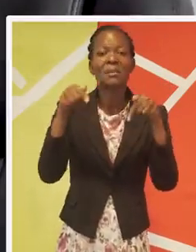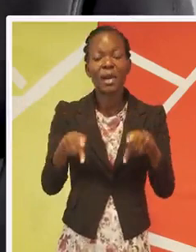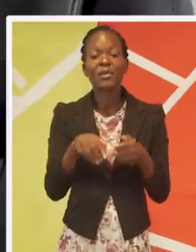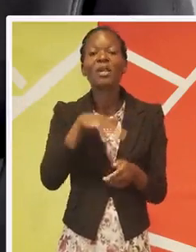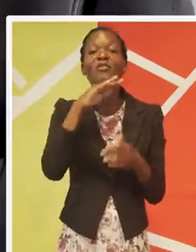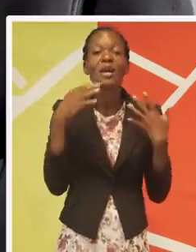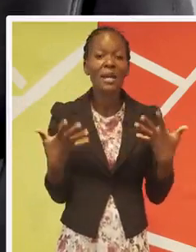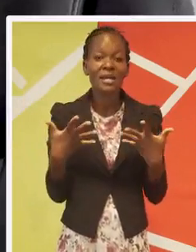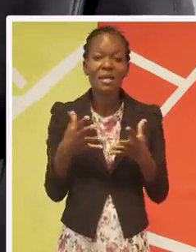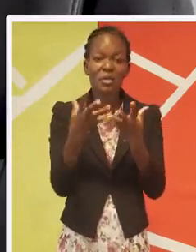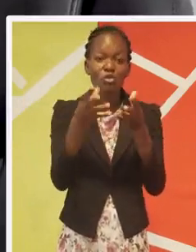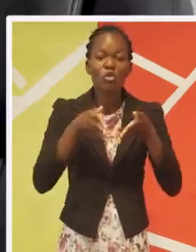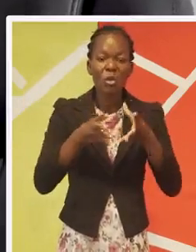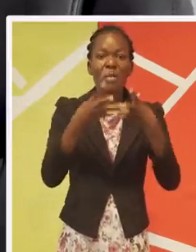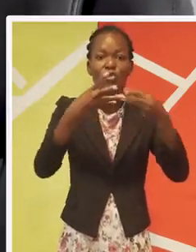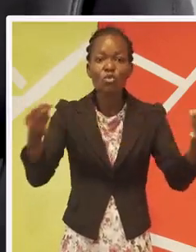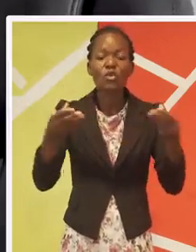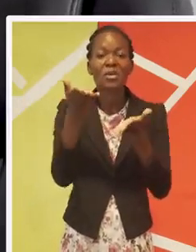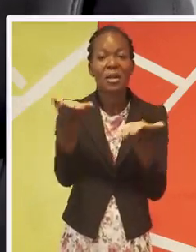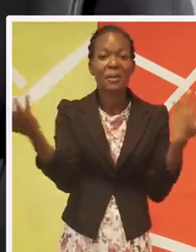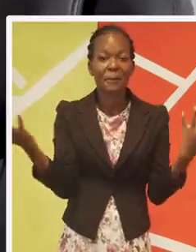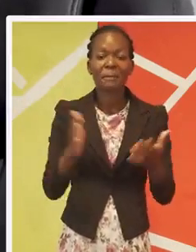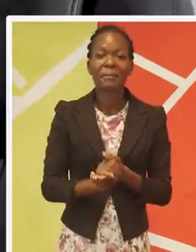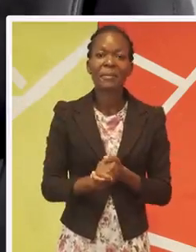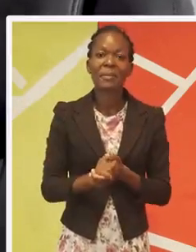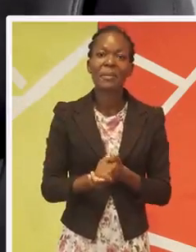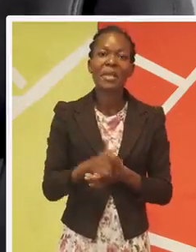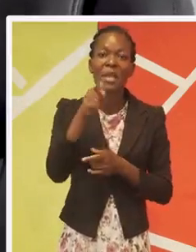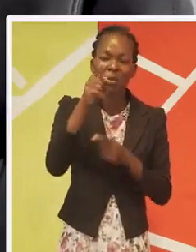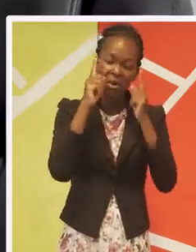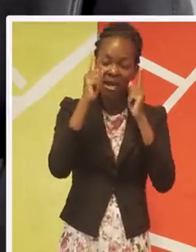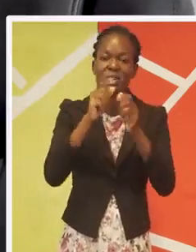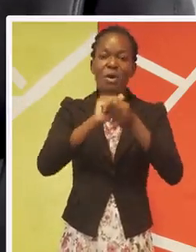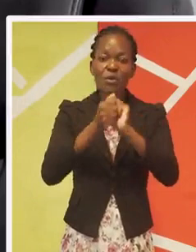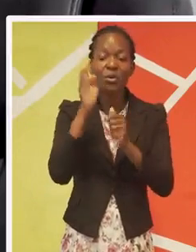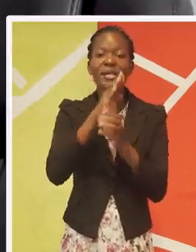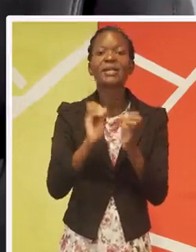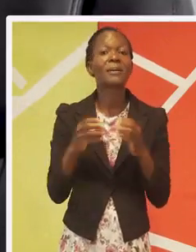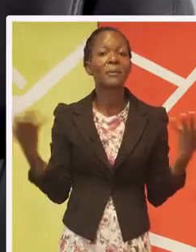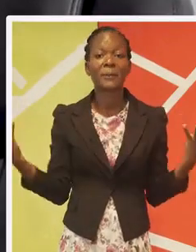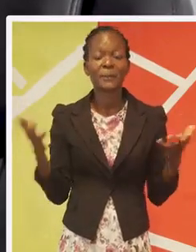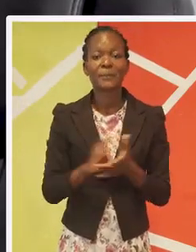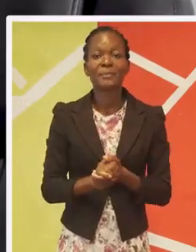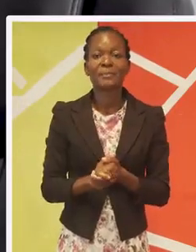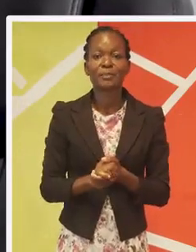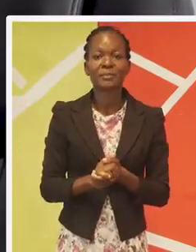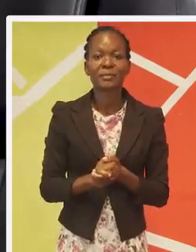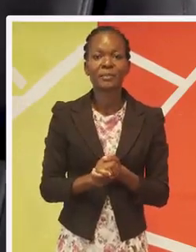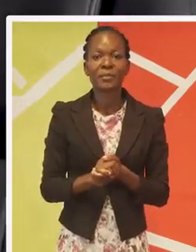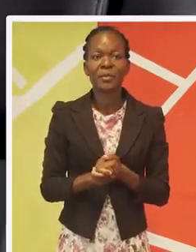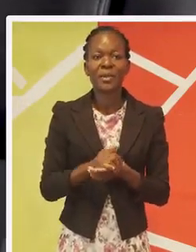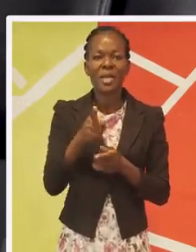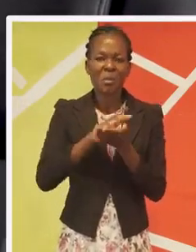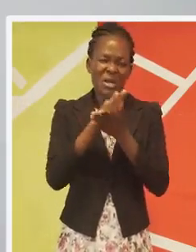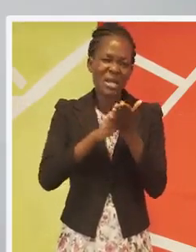this debt trap and can't get out of it? What really is the solution? What can we do about it? So